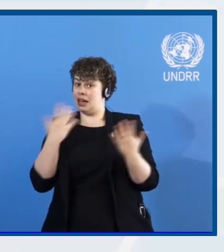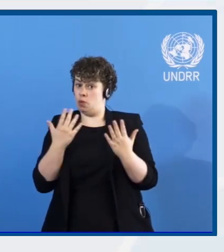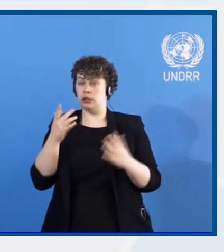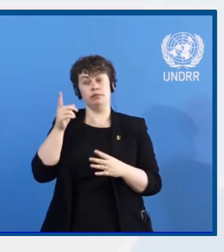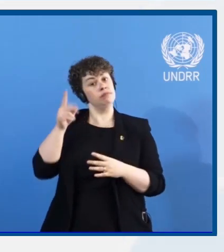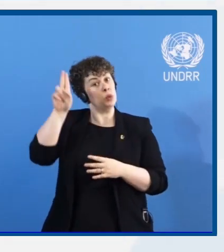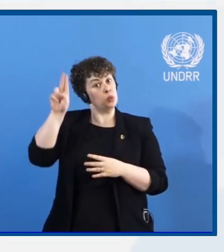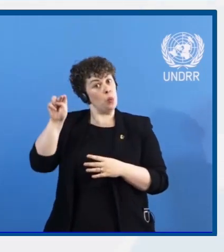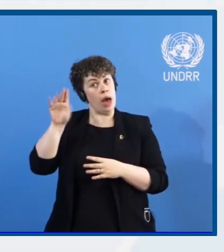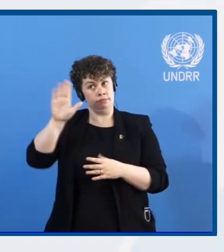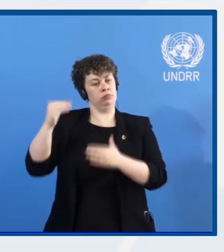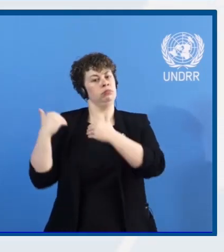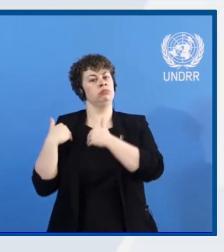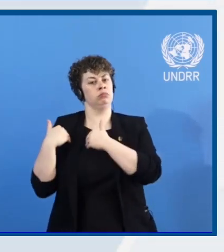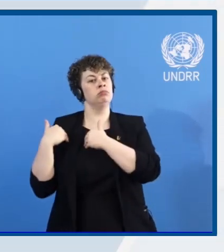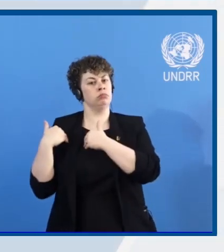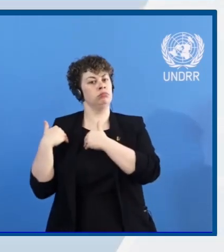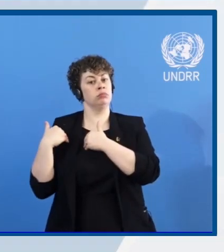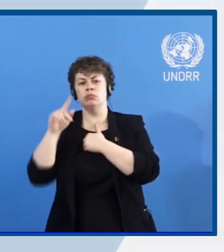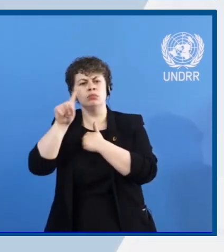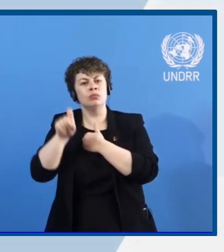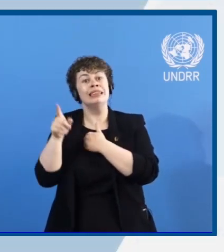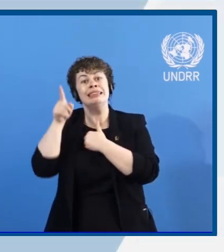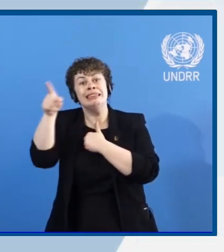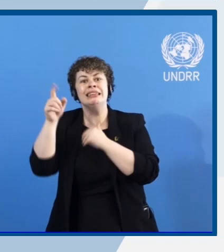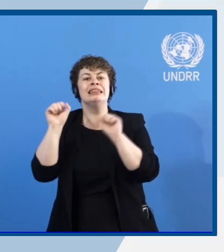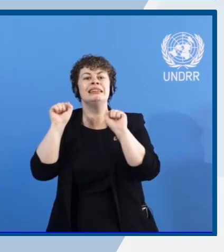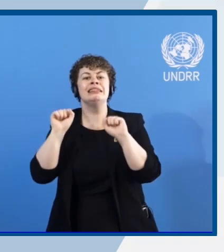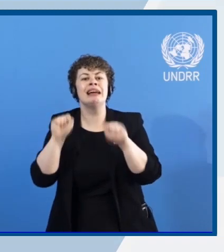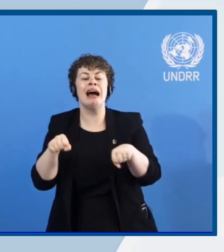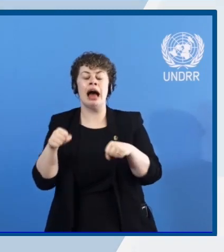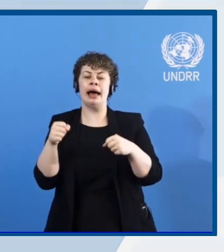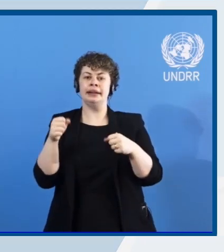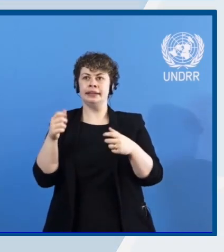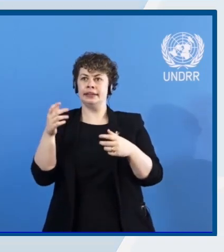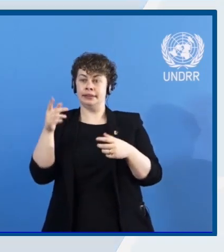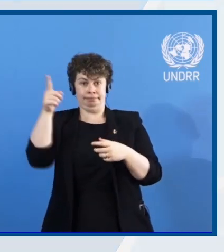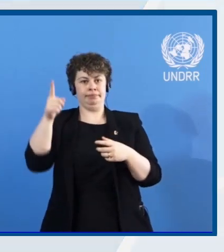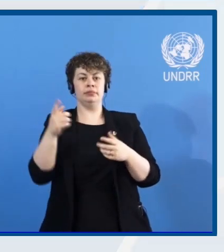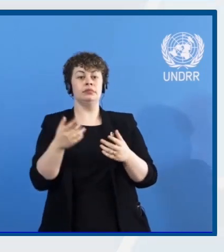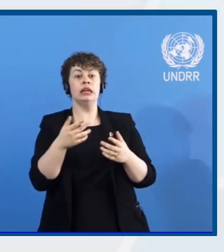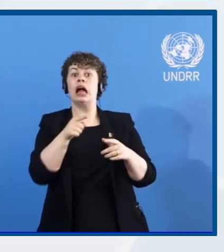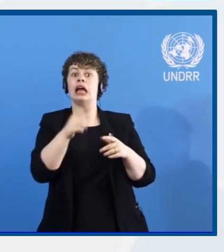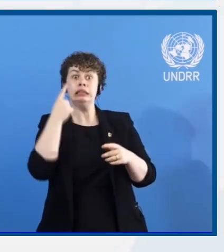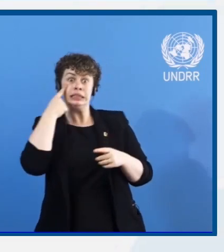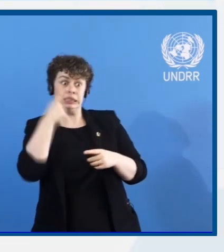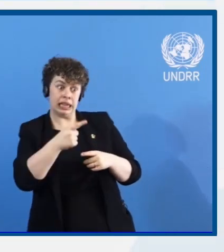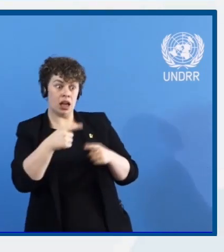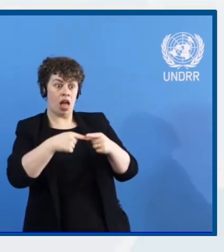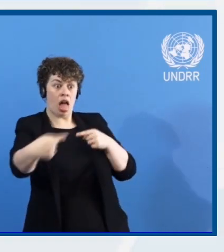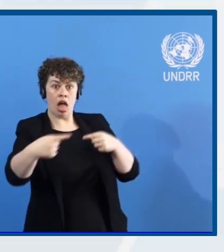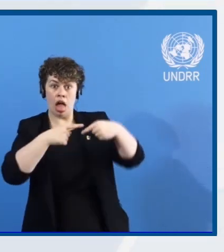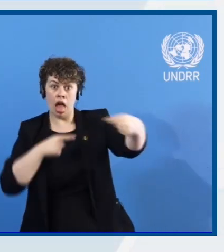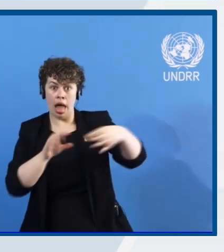a role to play as a convener, as a neutral broker that can bring those actors together so that